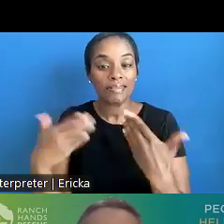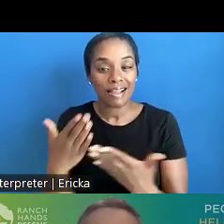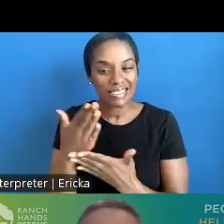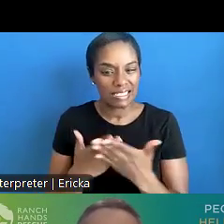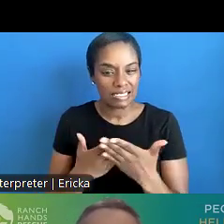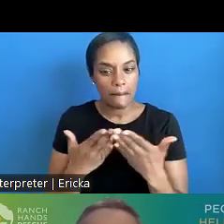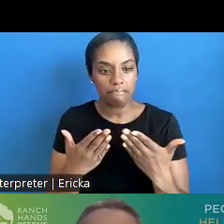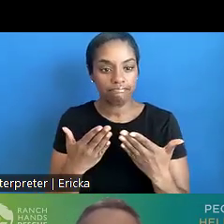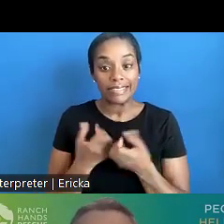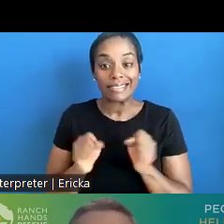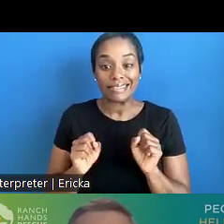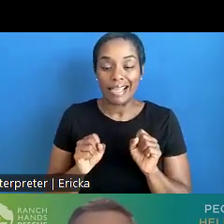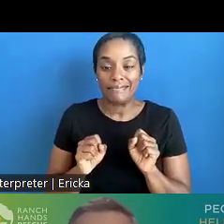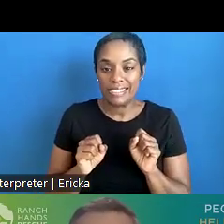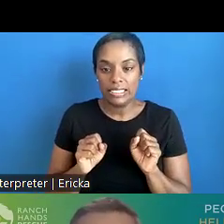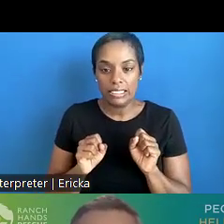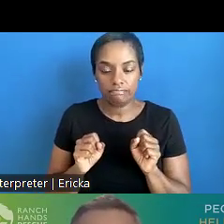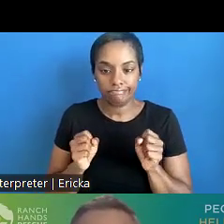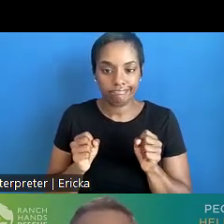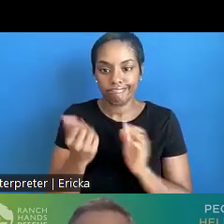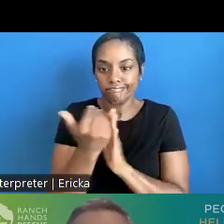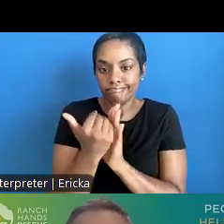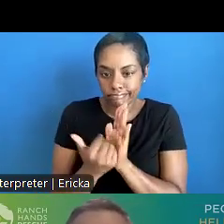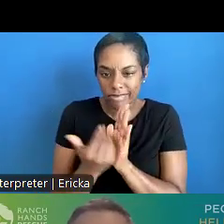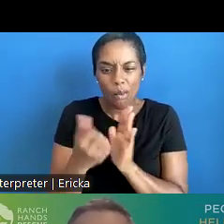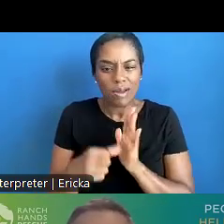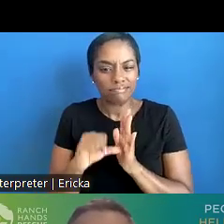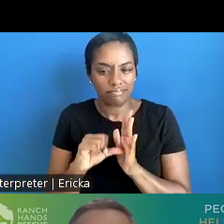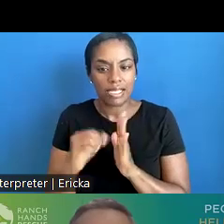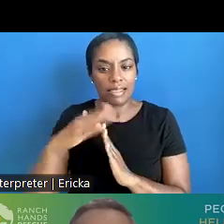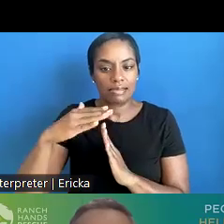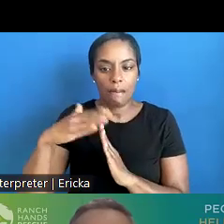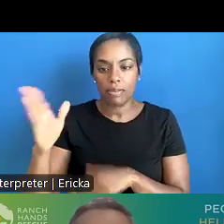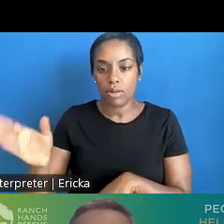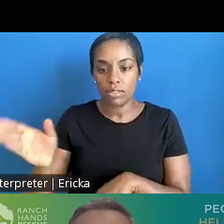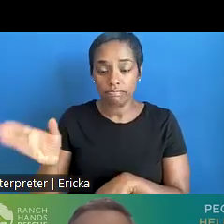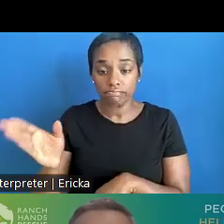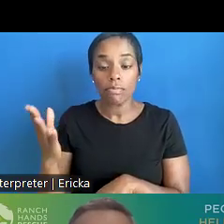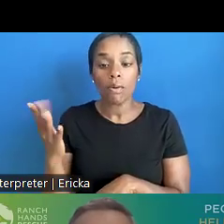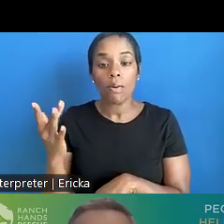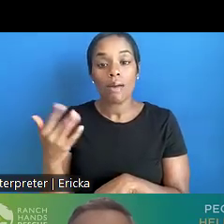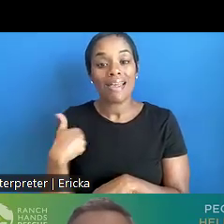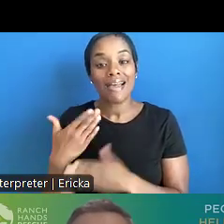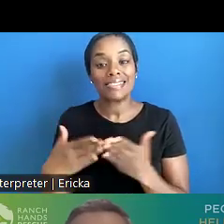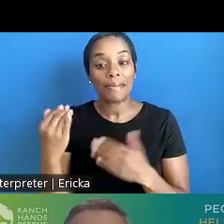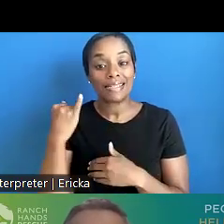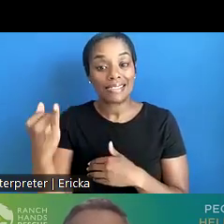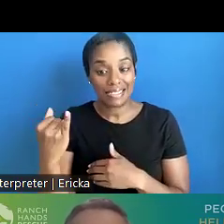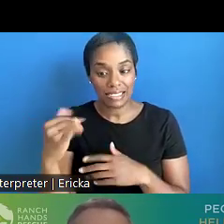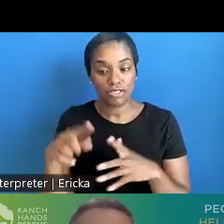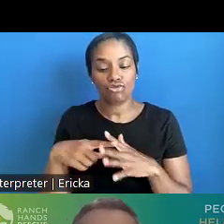And I wanted to highlight those really close to the top of the presentation so that we have some idea going into